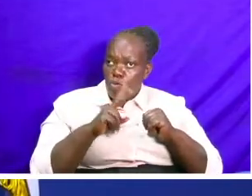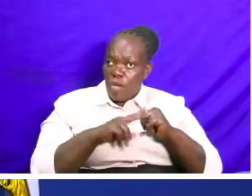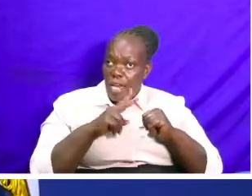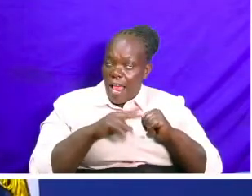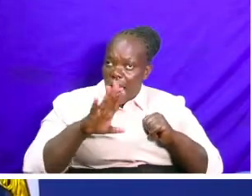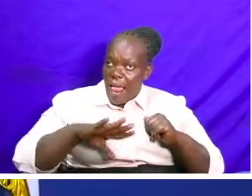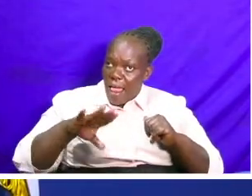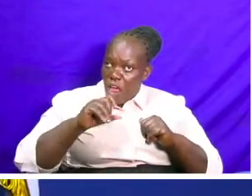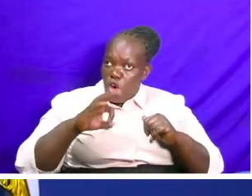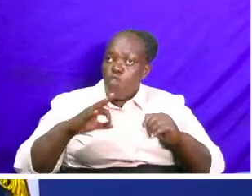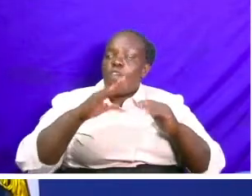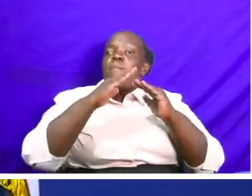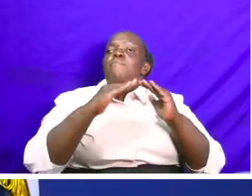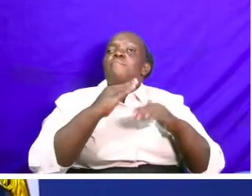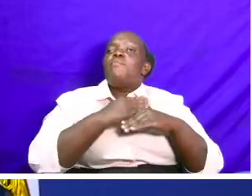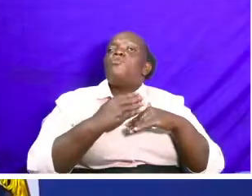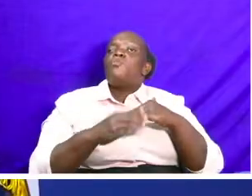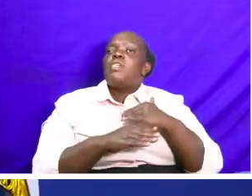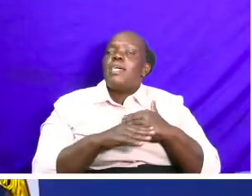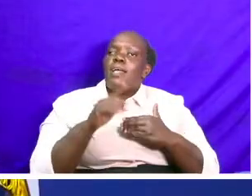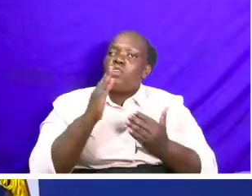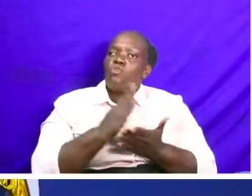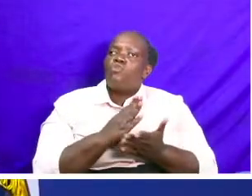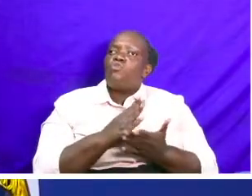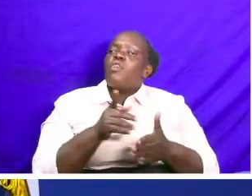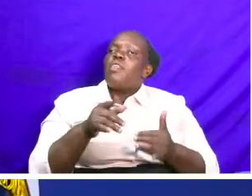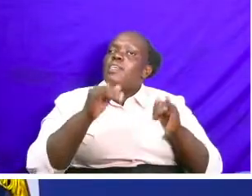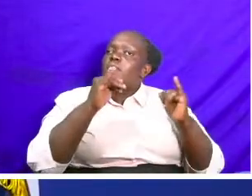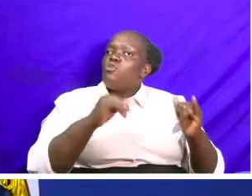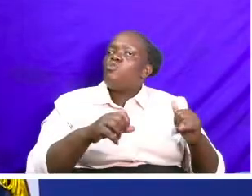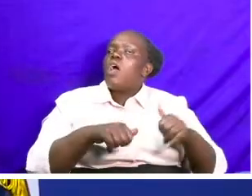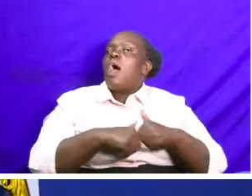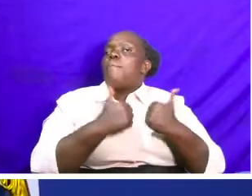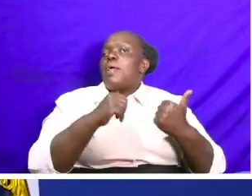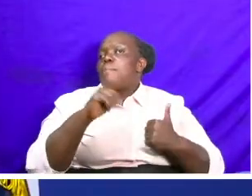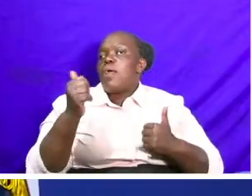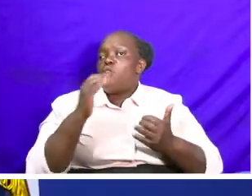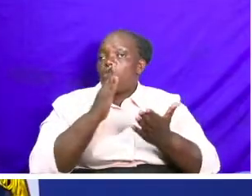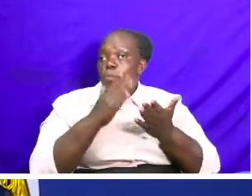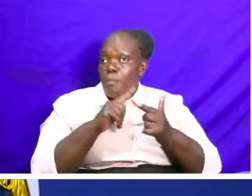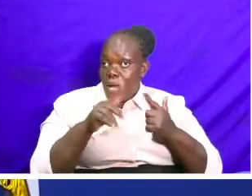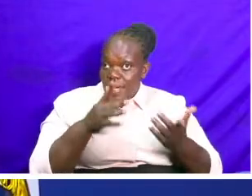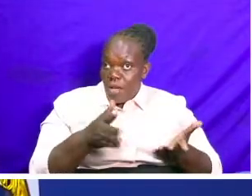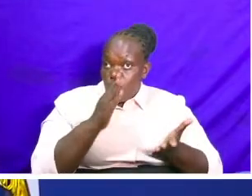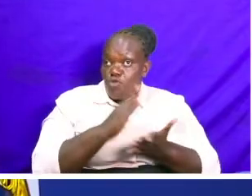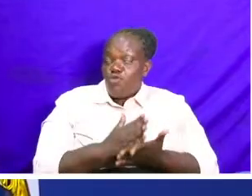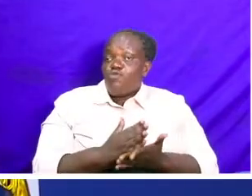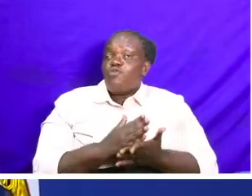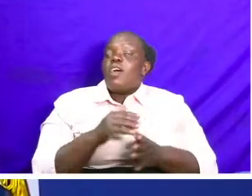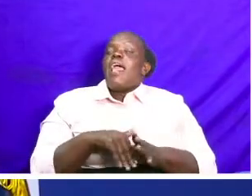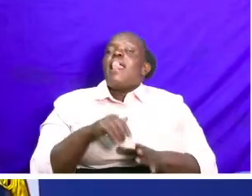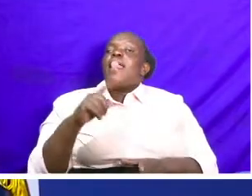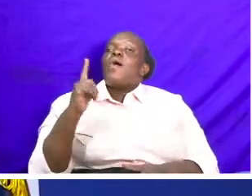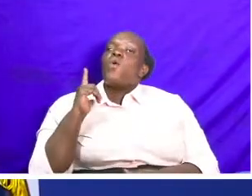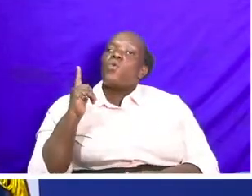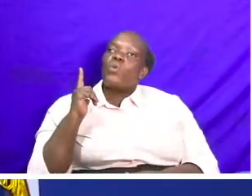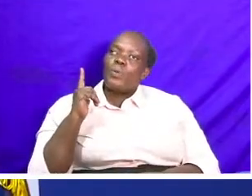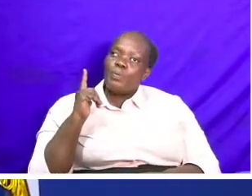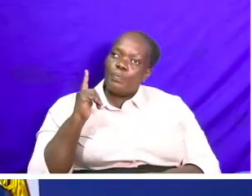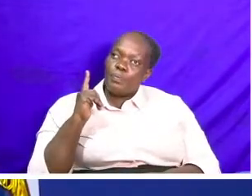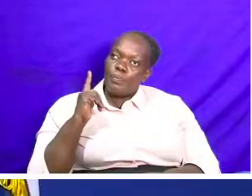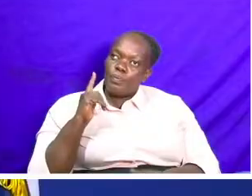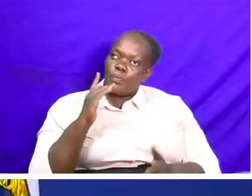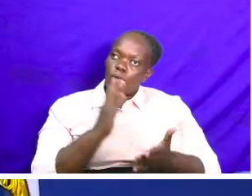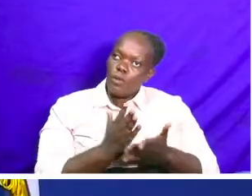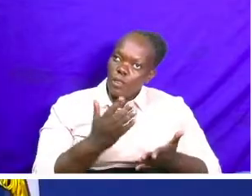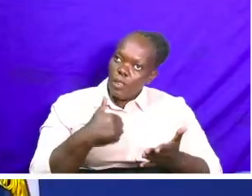section of a building. That is new. It has not been happening, but now it is actually in law. So you